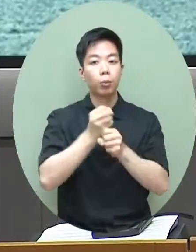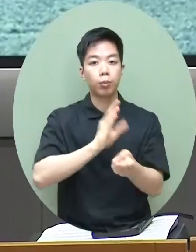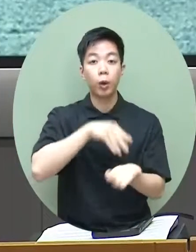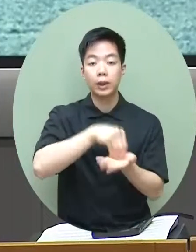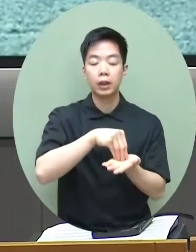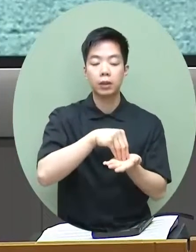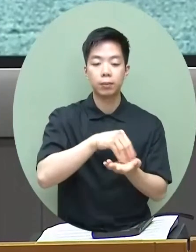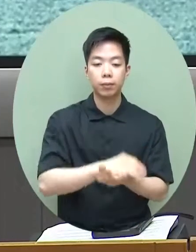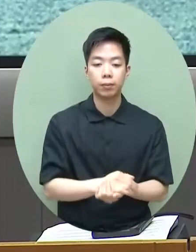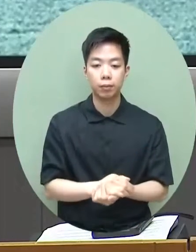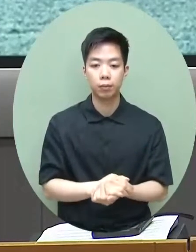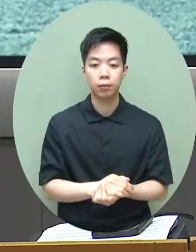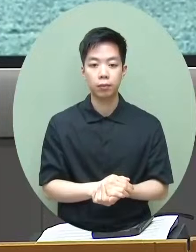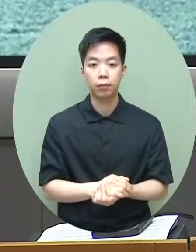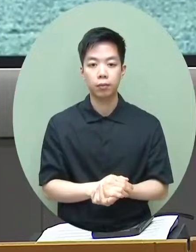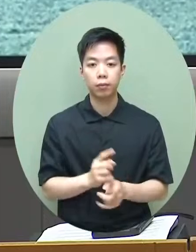each positive case,